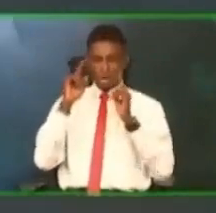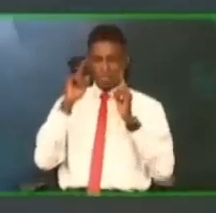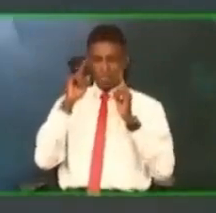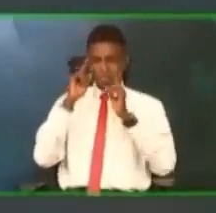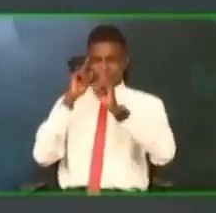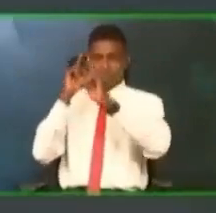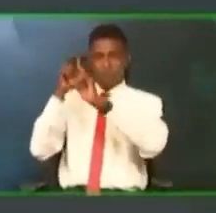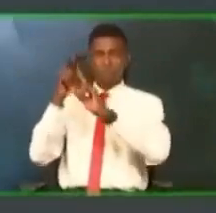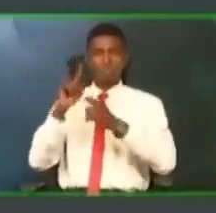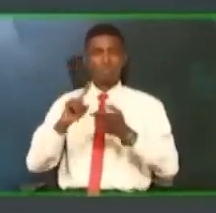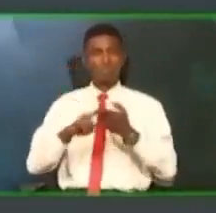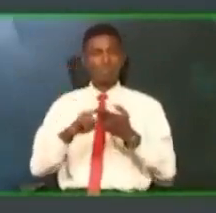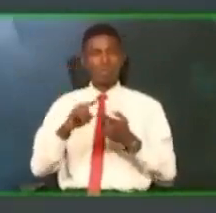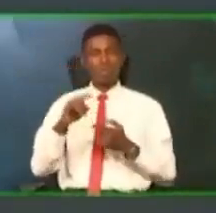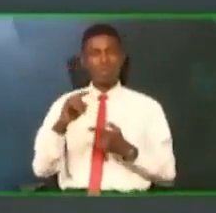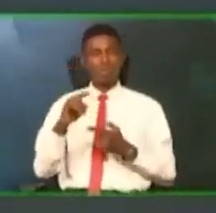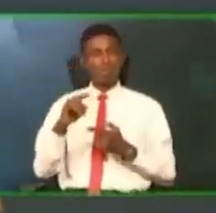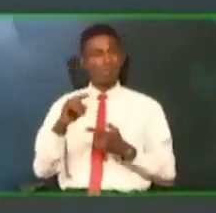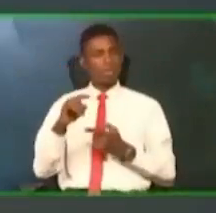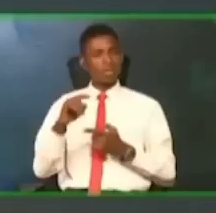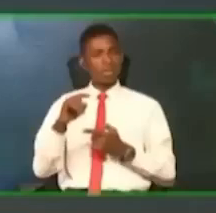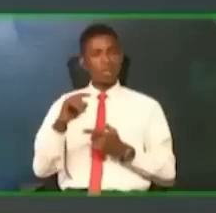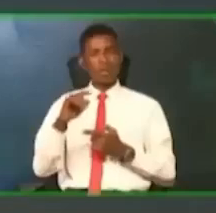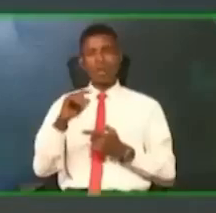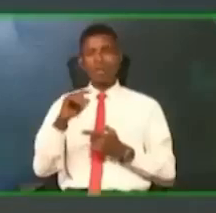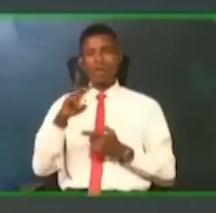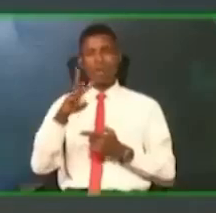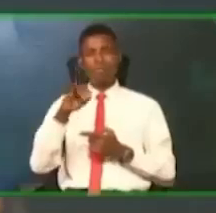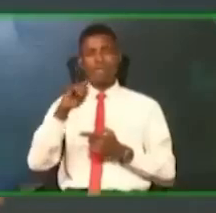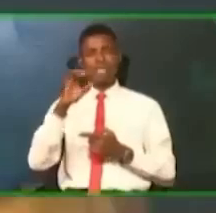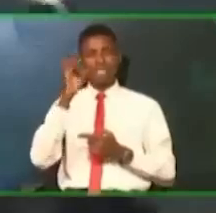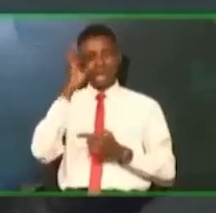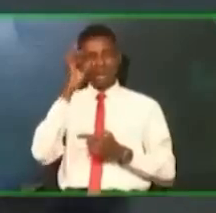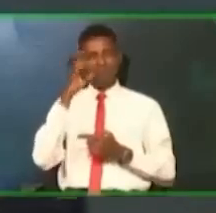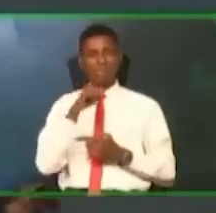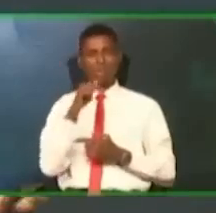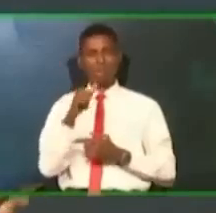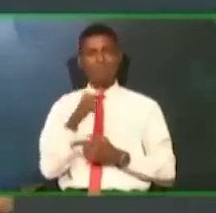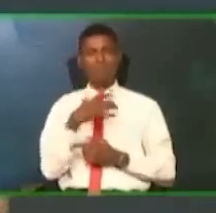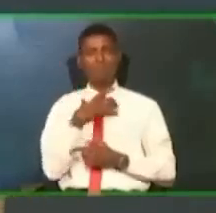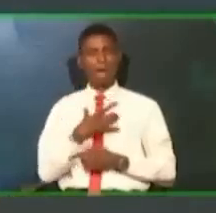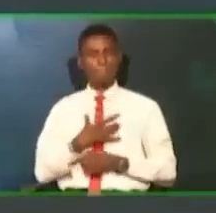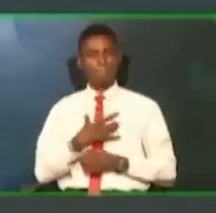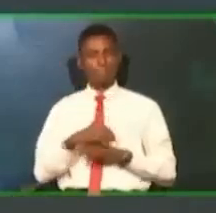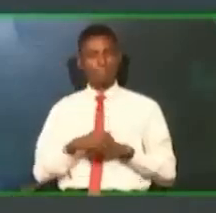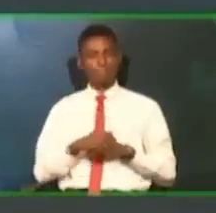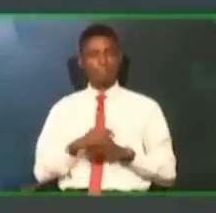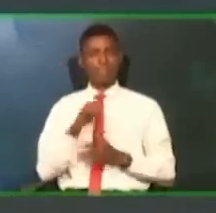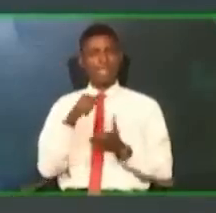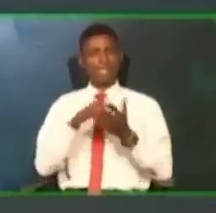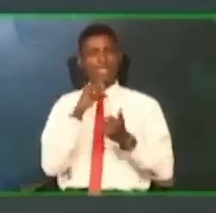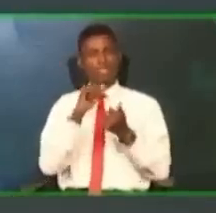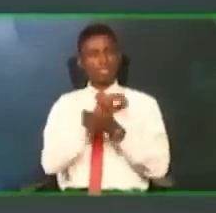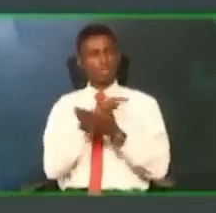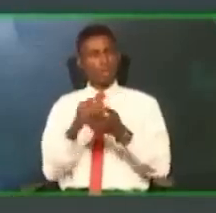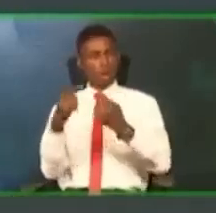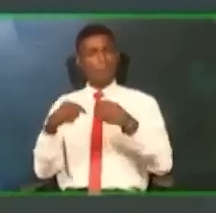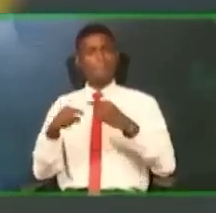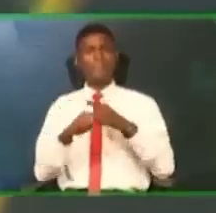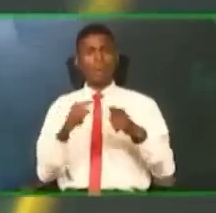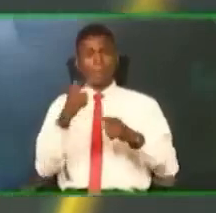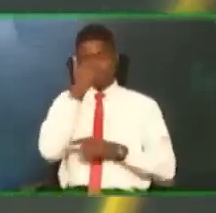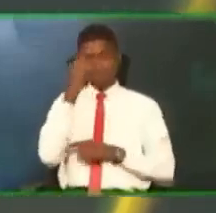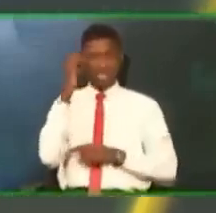years? How does plant? I would just say this is destruction coming. But because he had